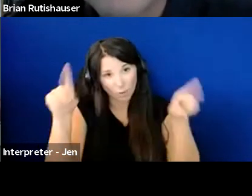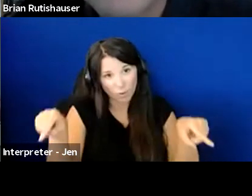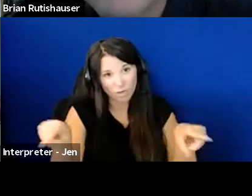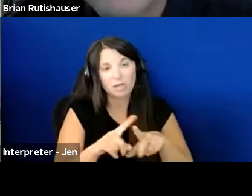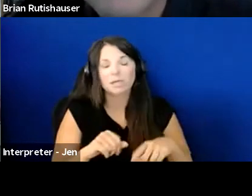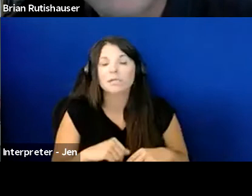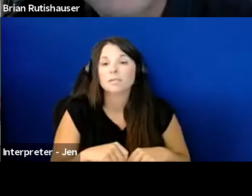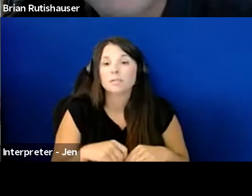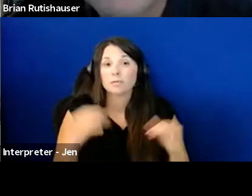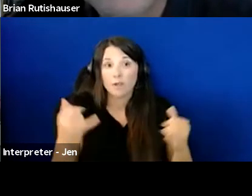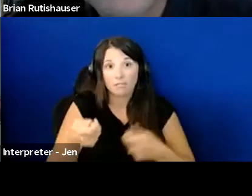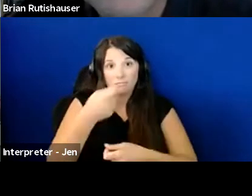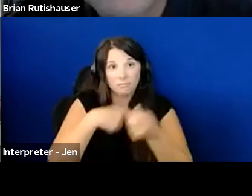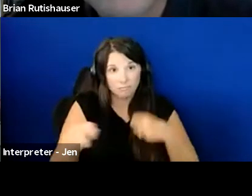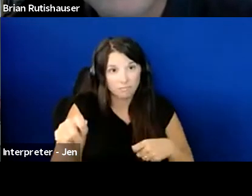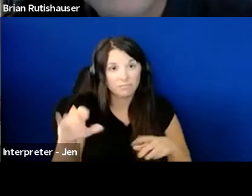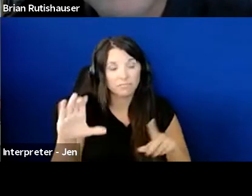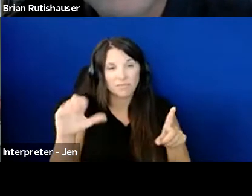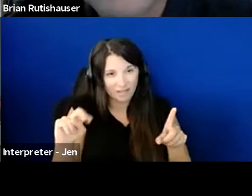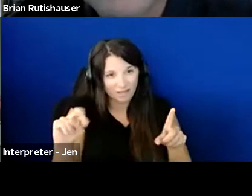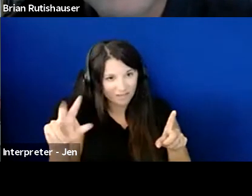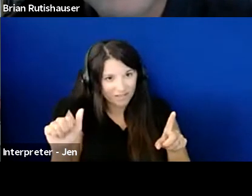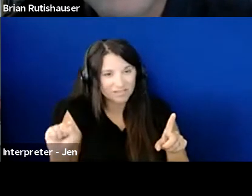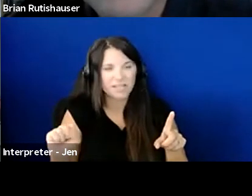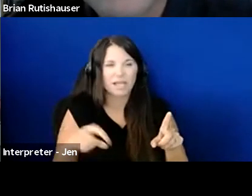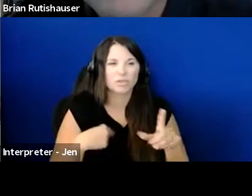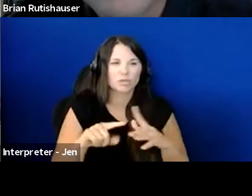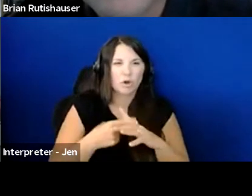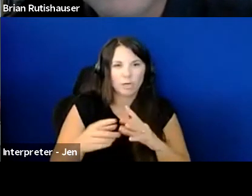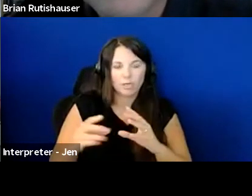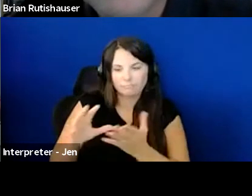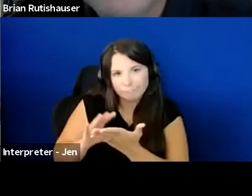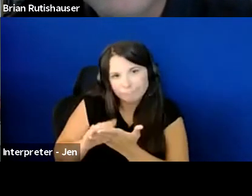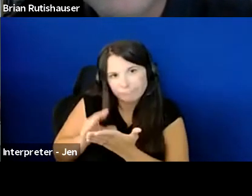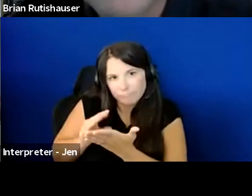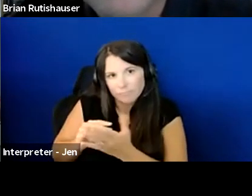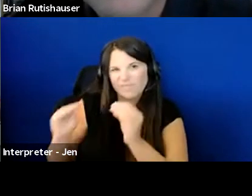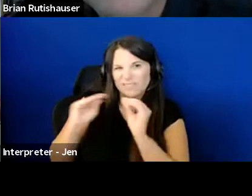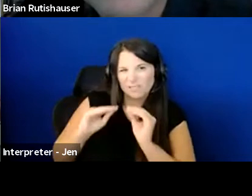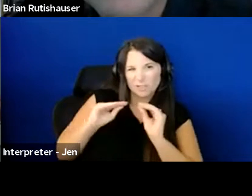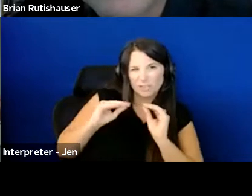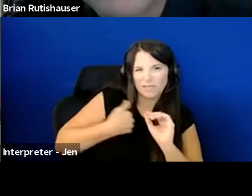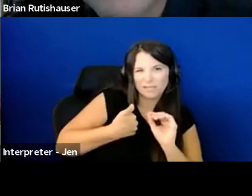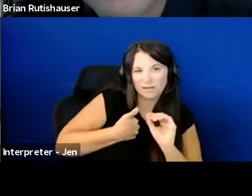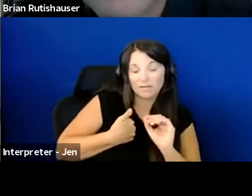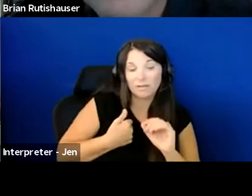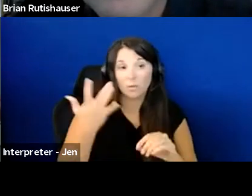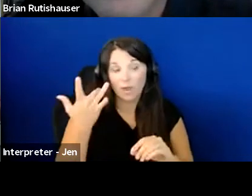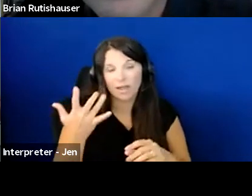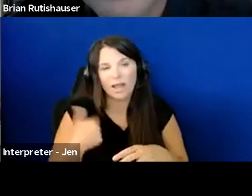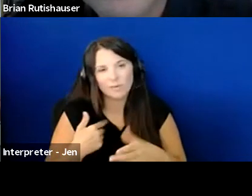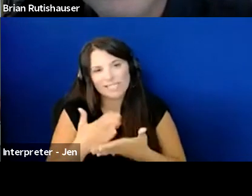Canvas came into being, I kind of ended up teaching myself Canvas because I was adjunct at the